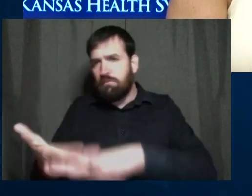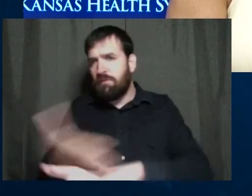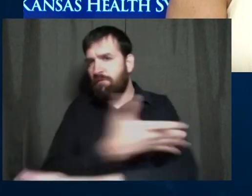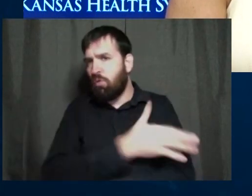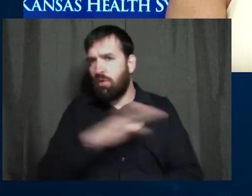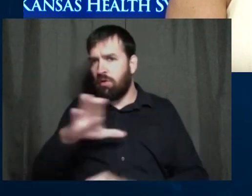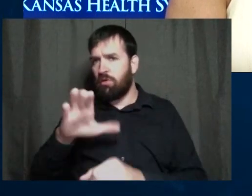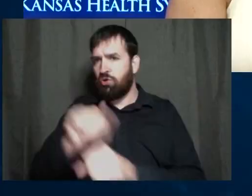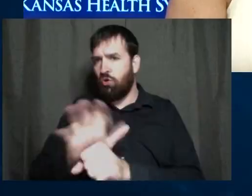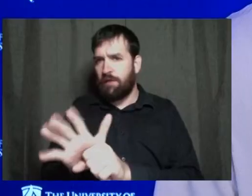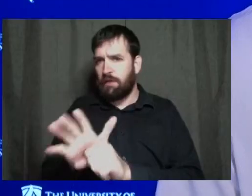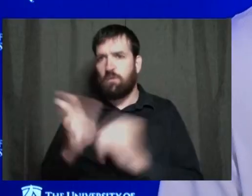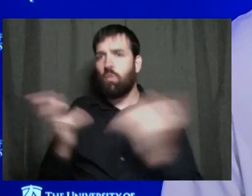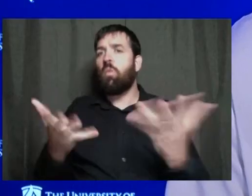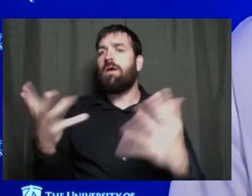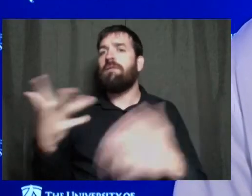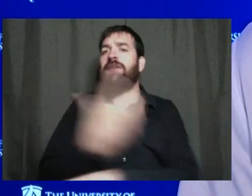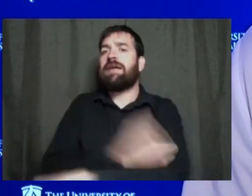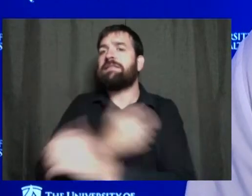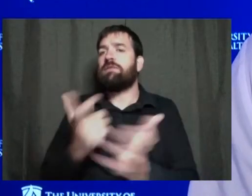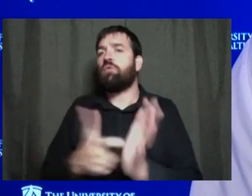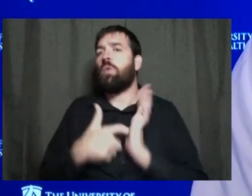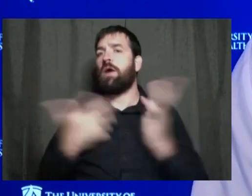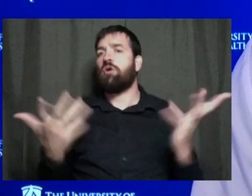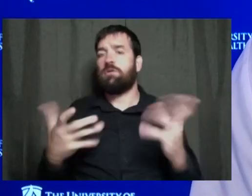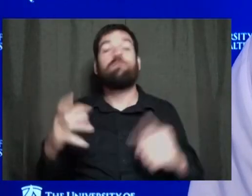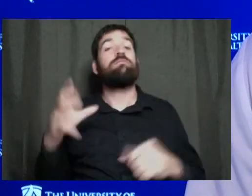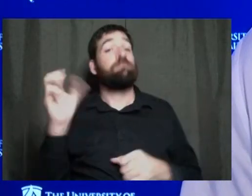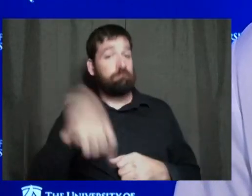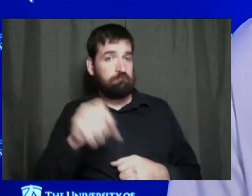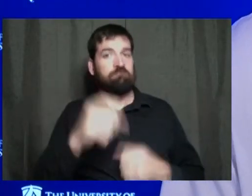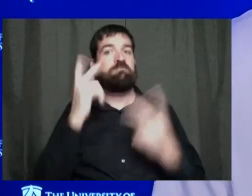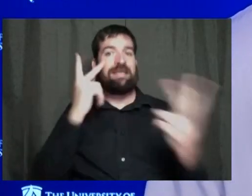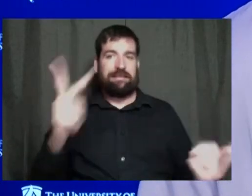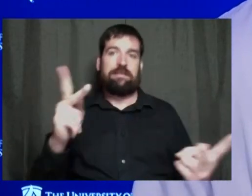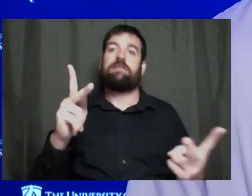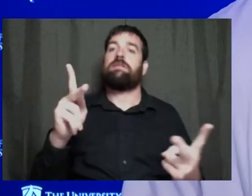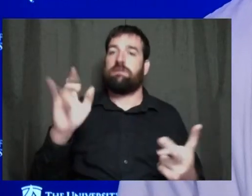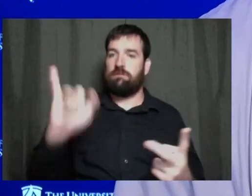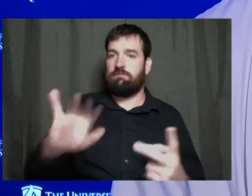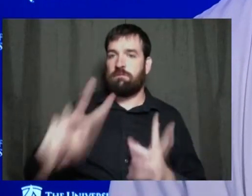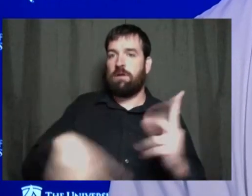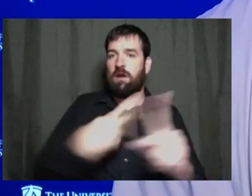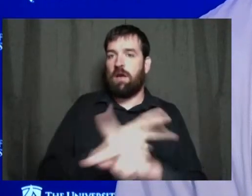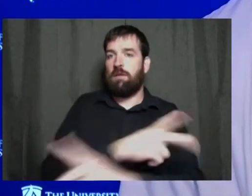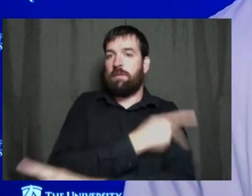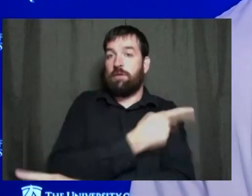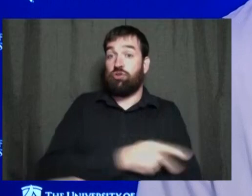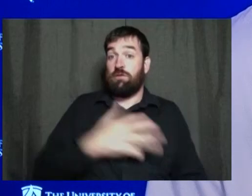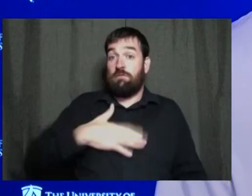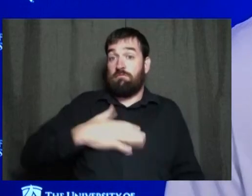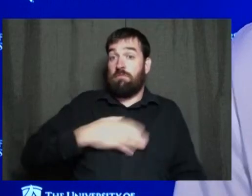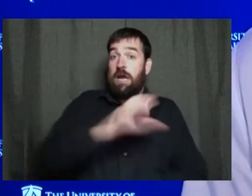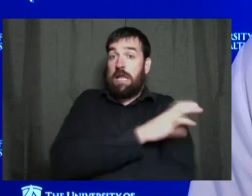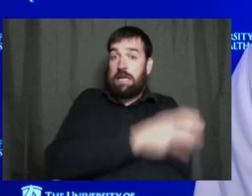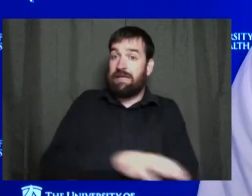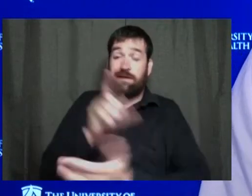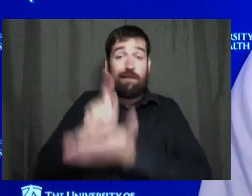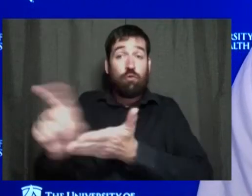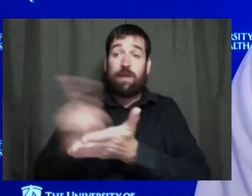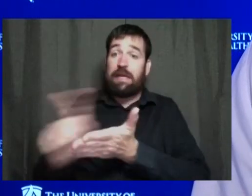a transplant? Yeah, absolutely. You know, I see these types of patients in my clinic and in the hospital every week, and these